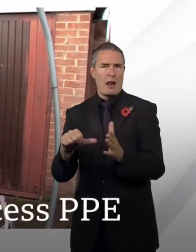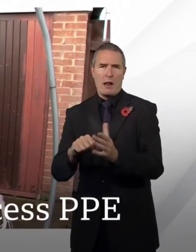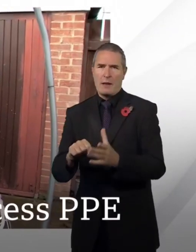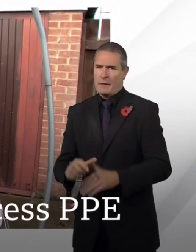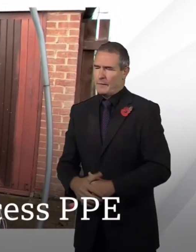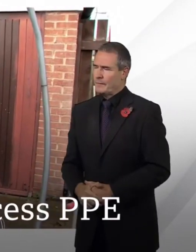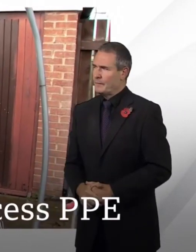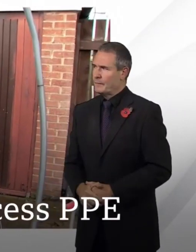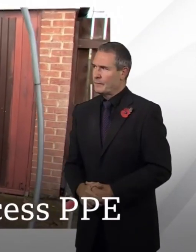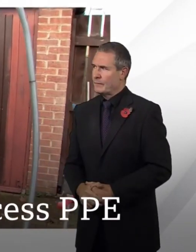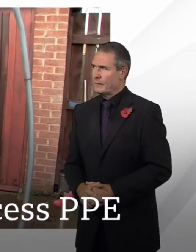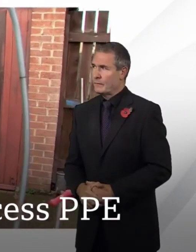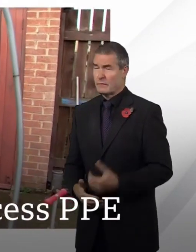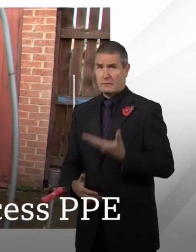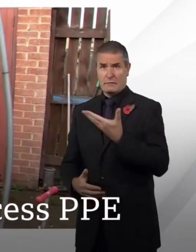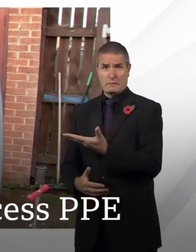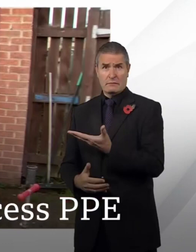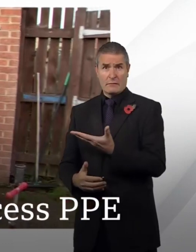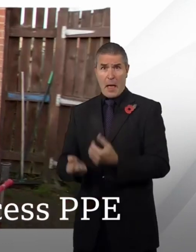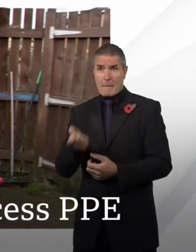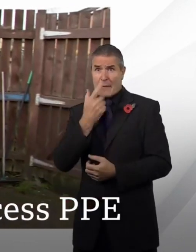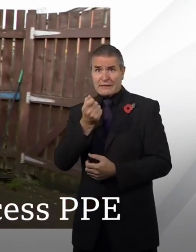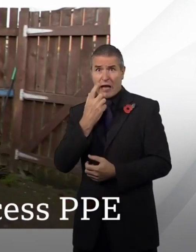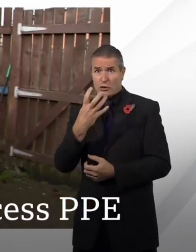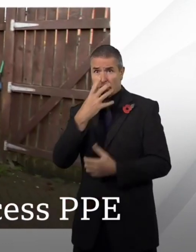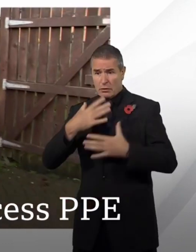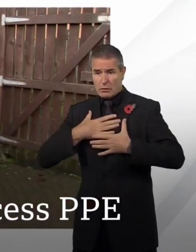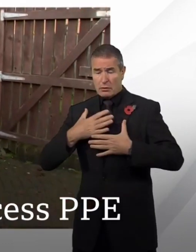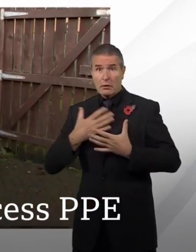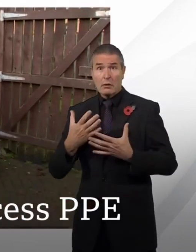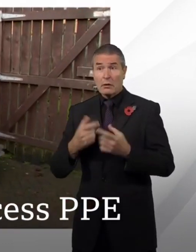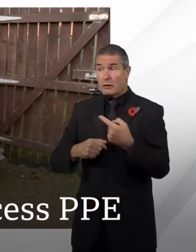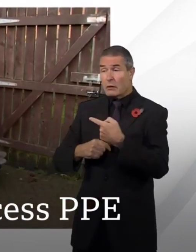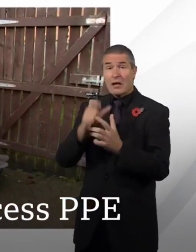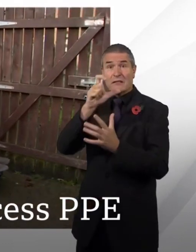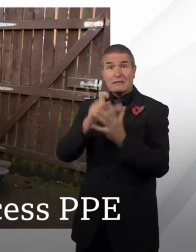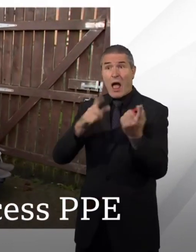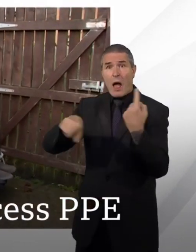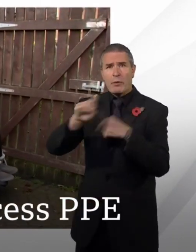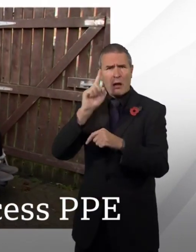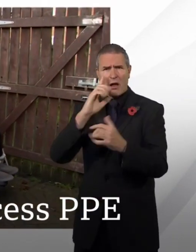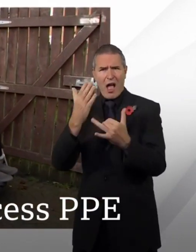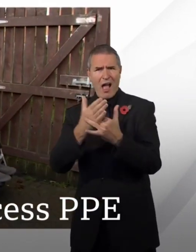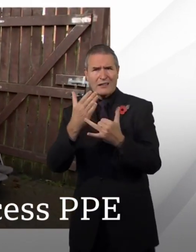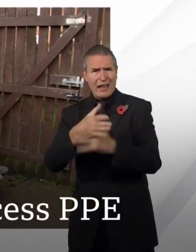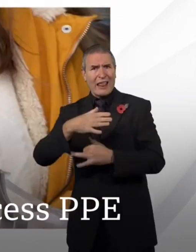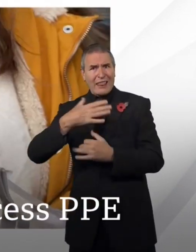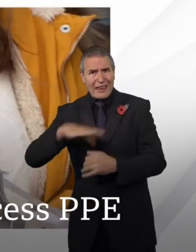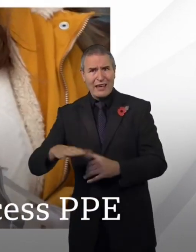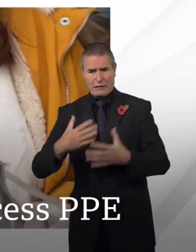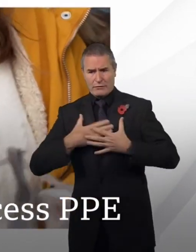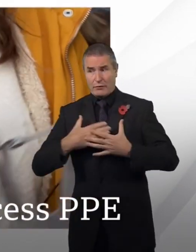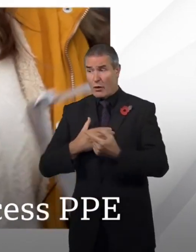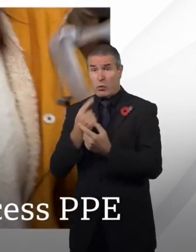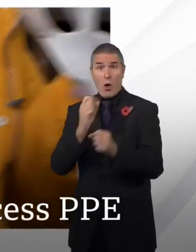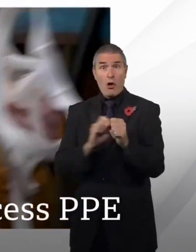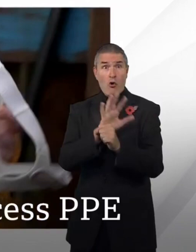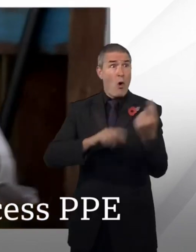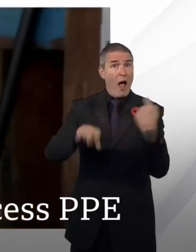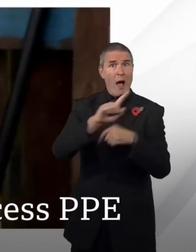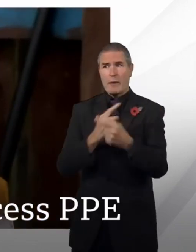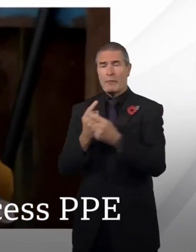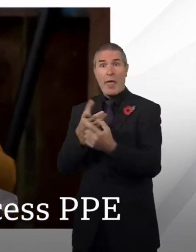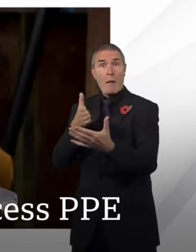Still struggling to get essential medication, we reveal how most disabled people still can't access what they need, even during a pandemic.